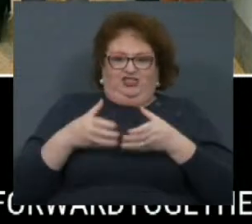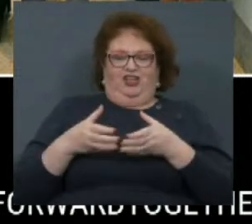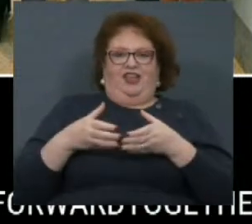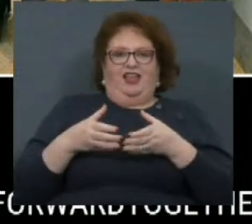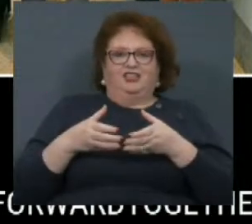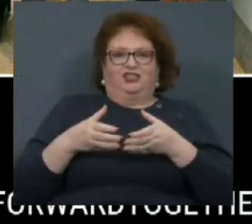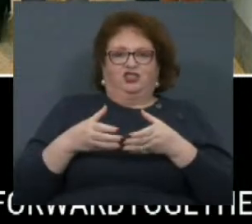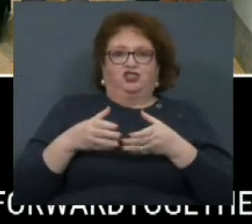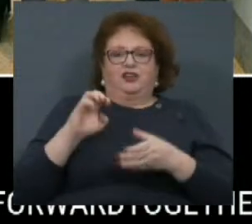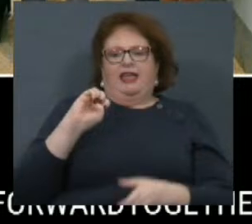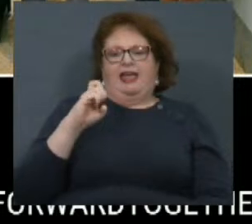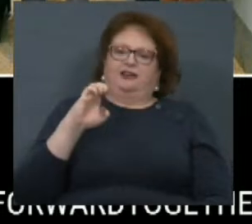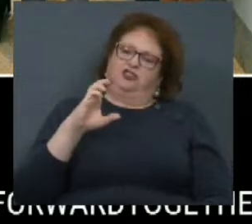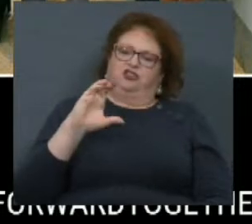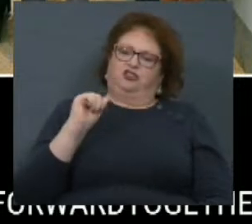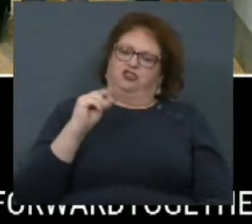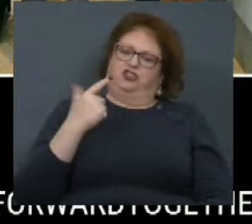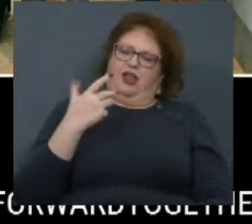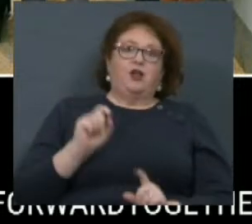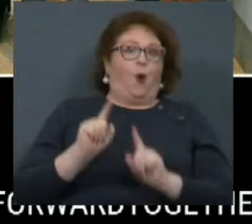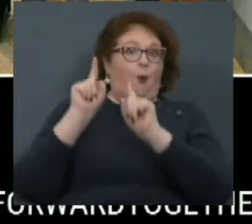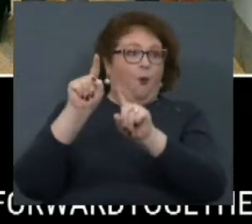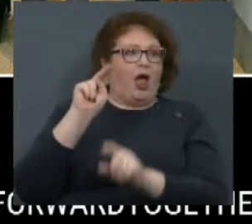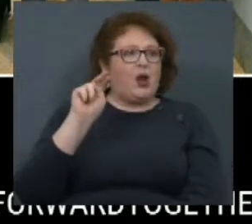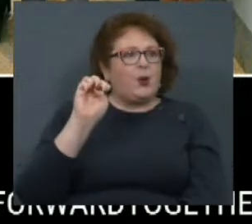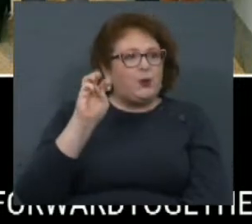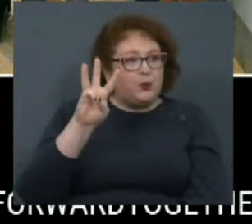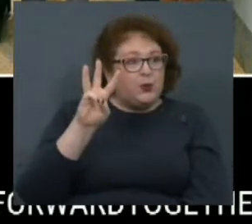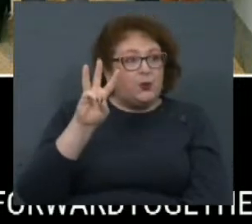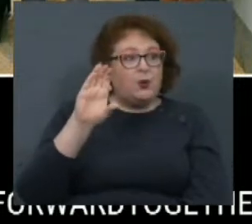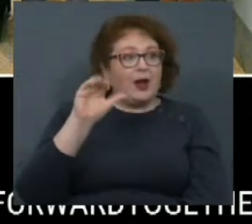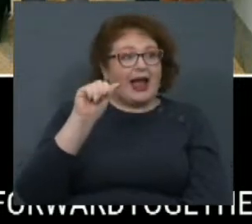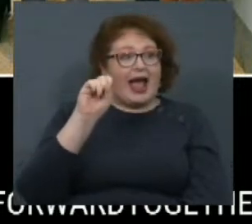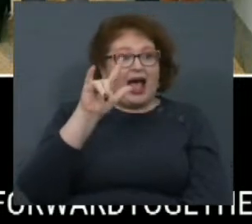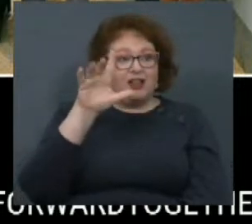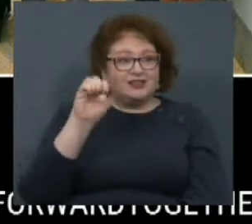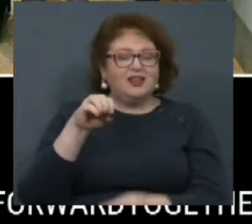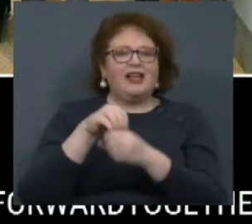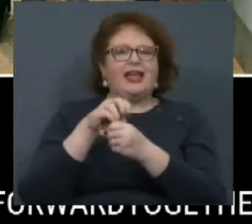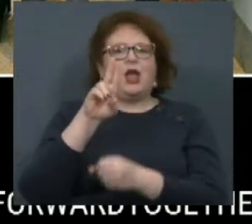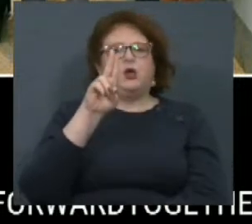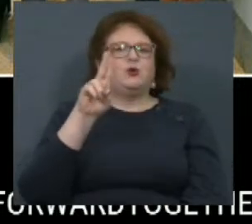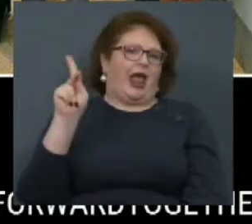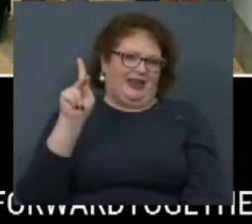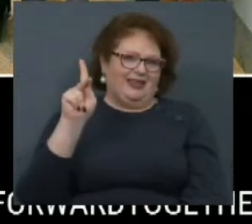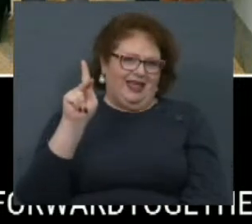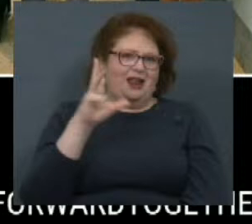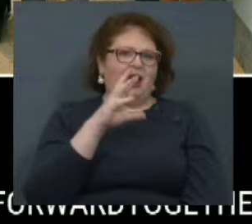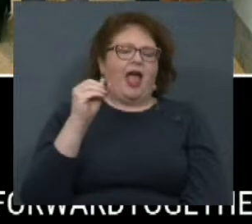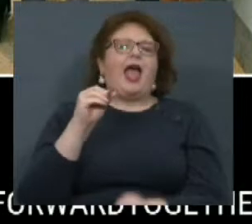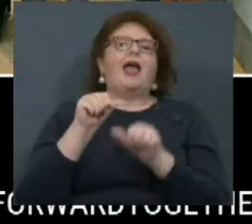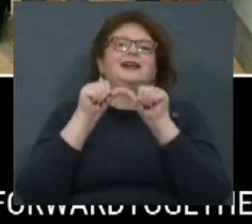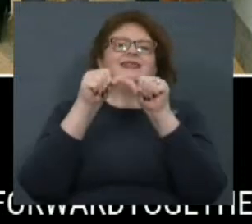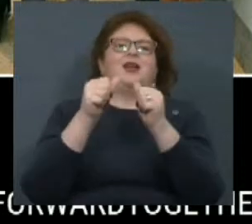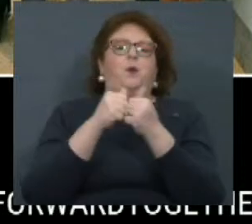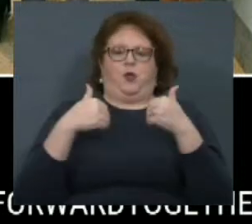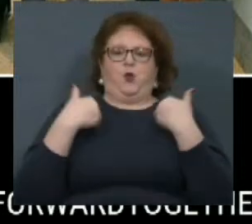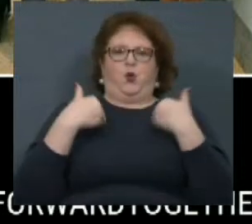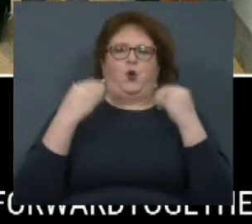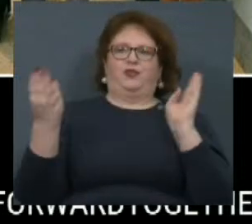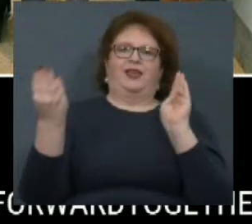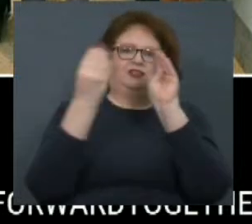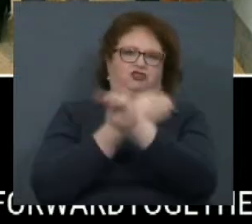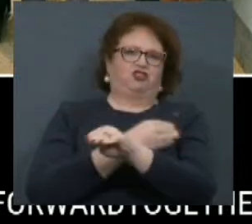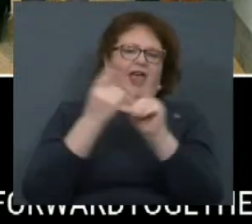went to Newcastle and continued the exchange, the student exchange. So we had a delegation that went with